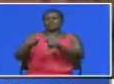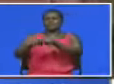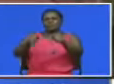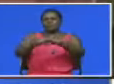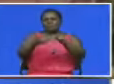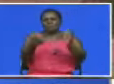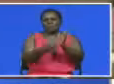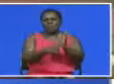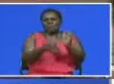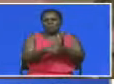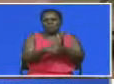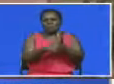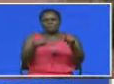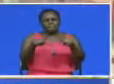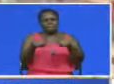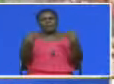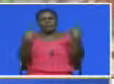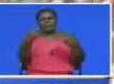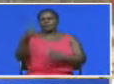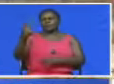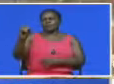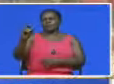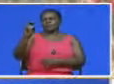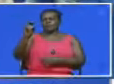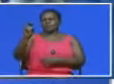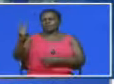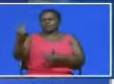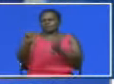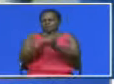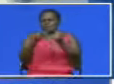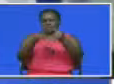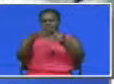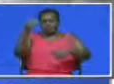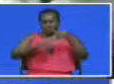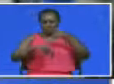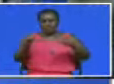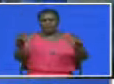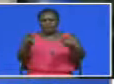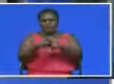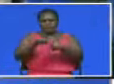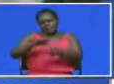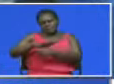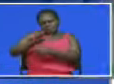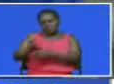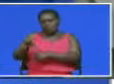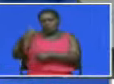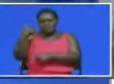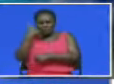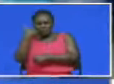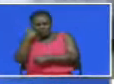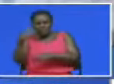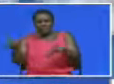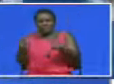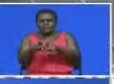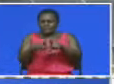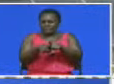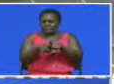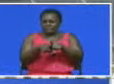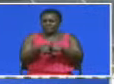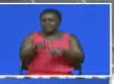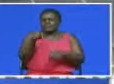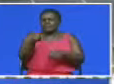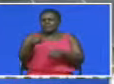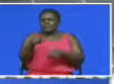chaos following his bitterly disputed 2017 re-election, and the raging COVID-19 pandemic, whose key casualty is